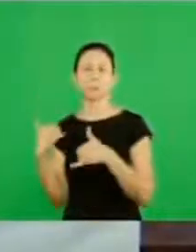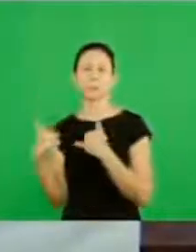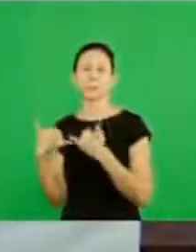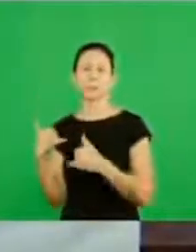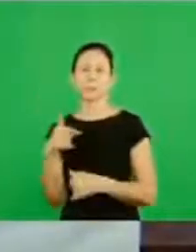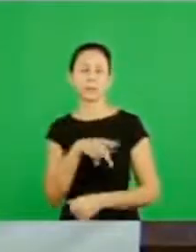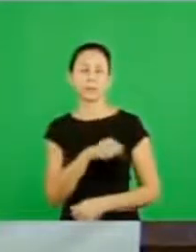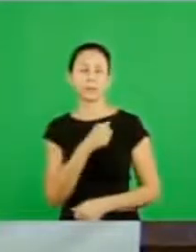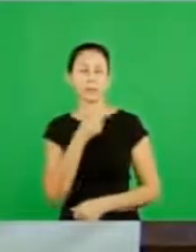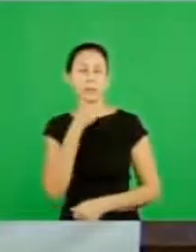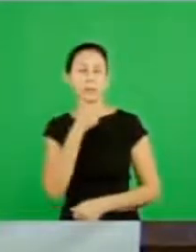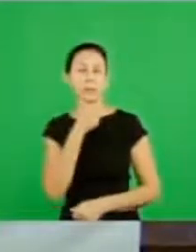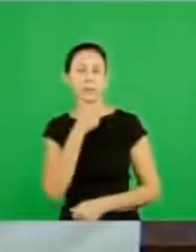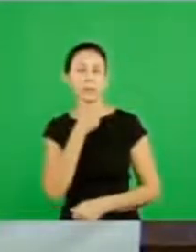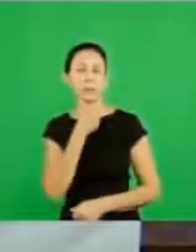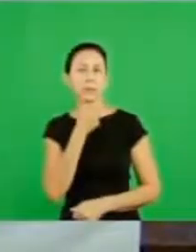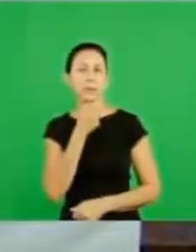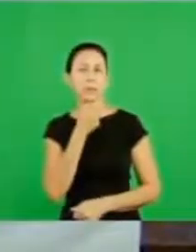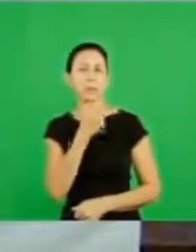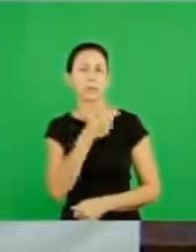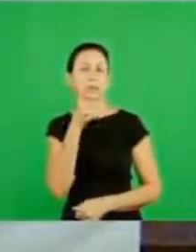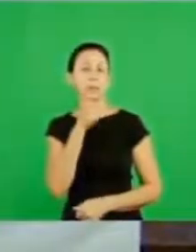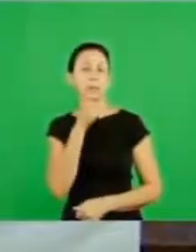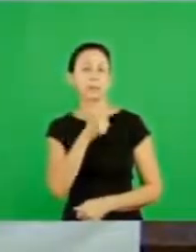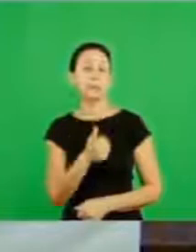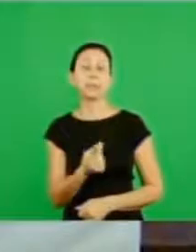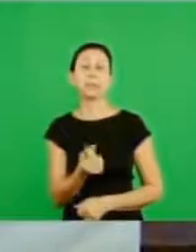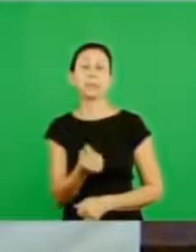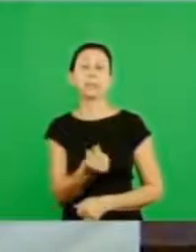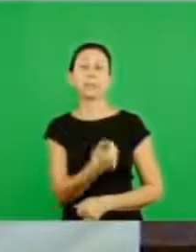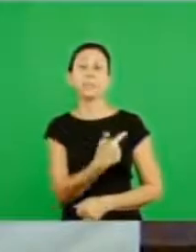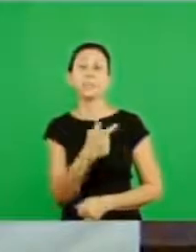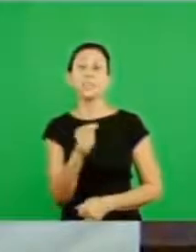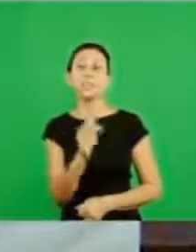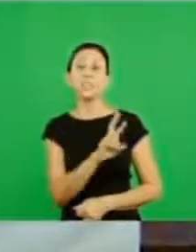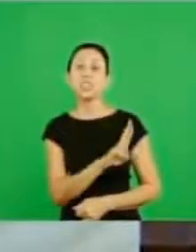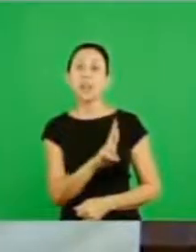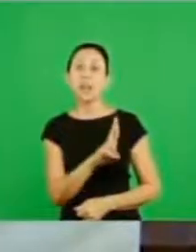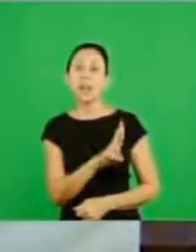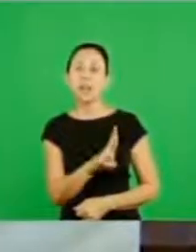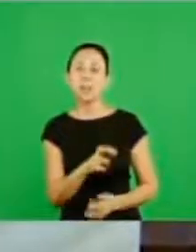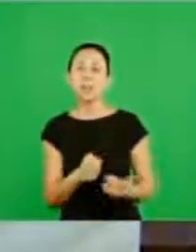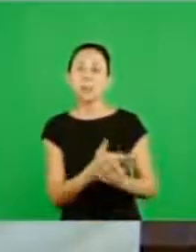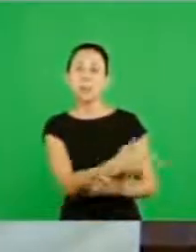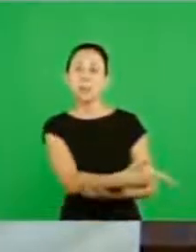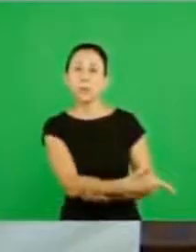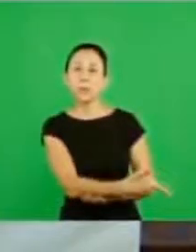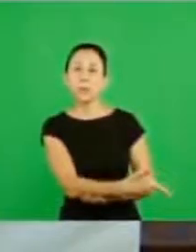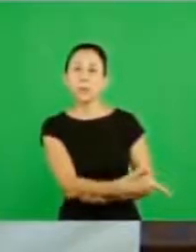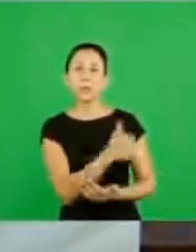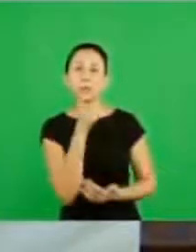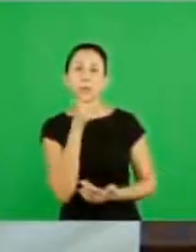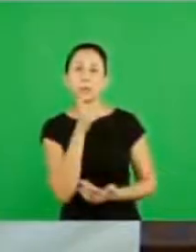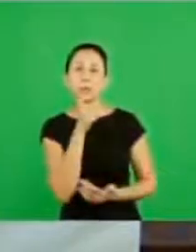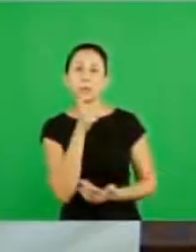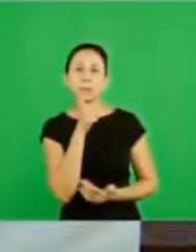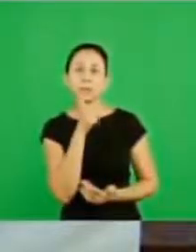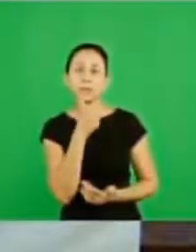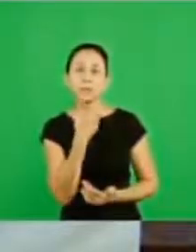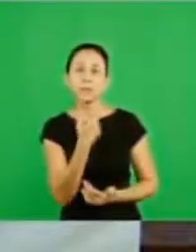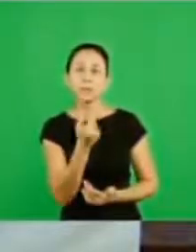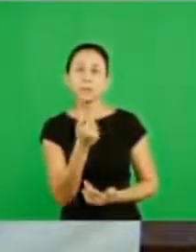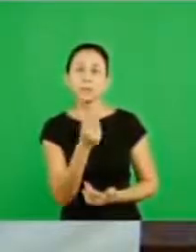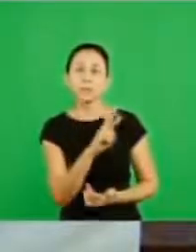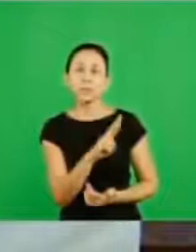And one playing around, so an even joke. And he asked, oh, what about the daughter? And they said,